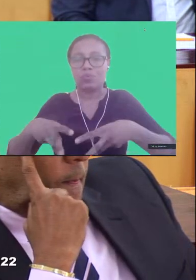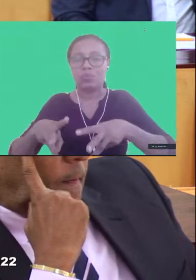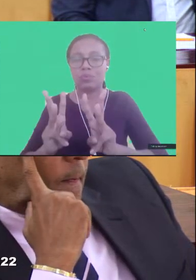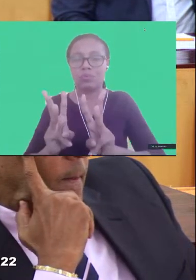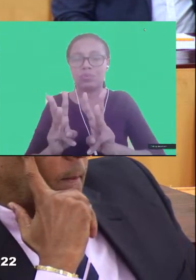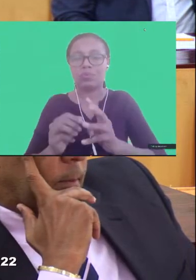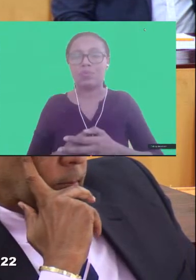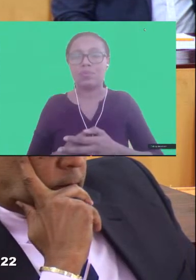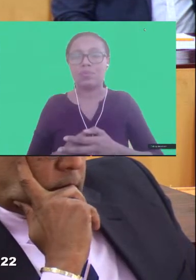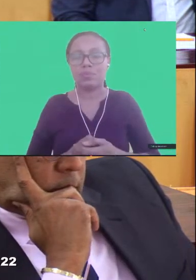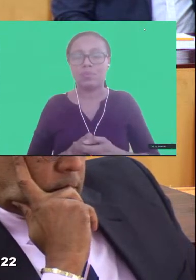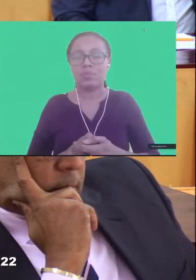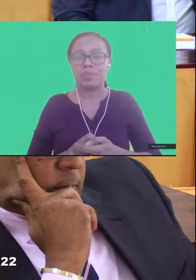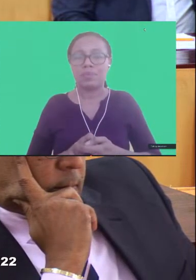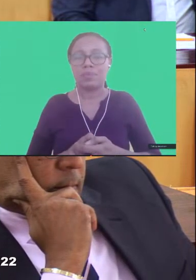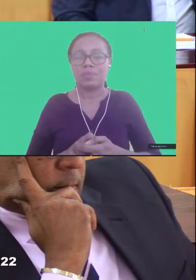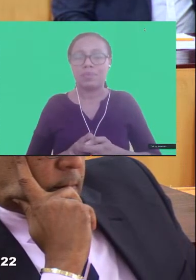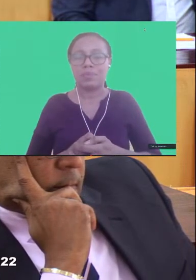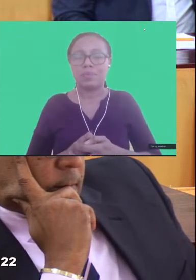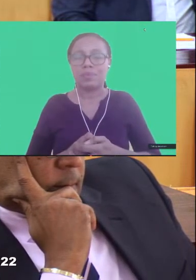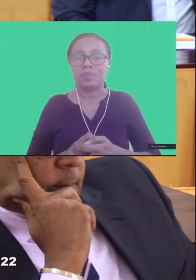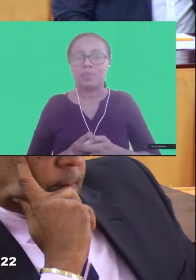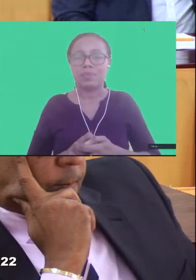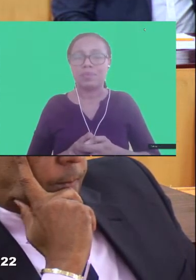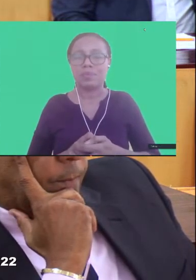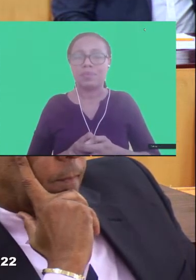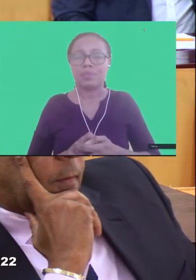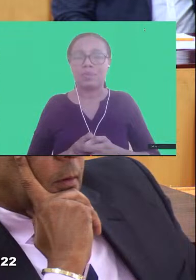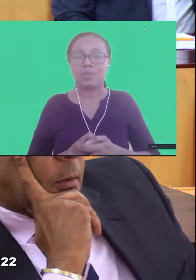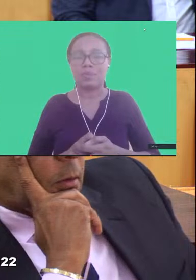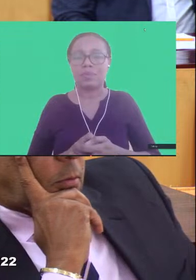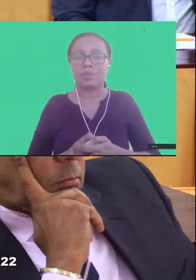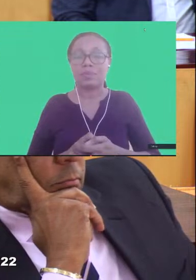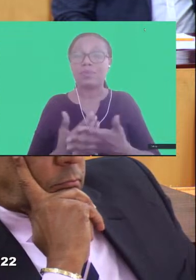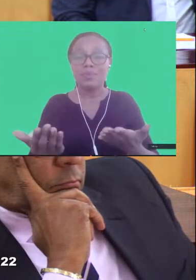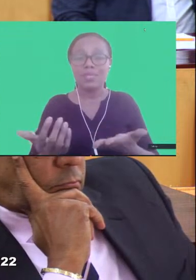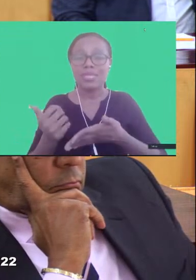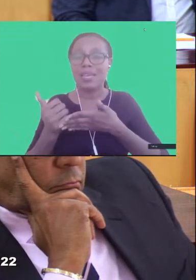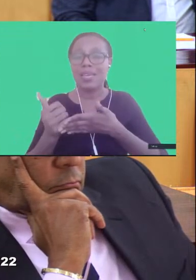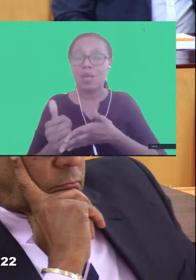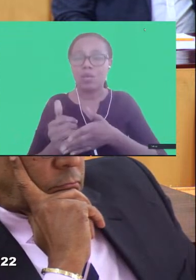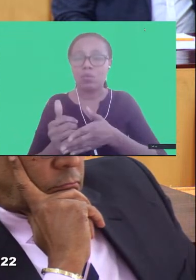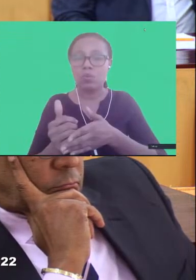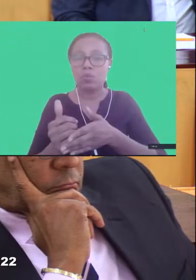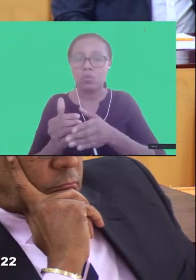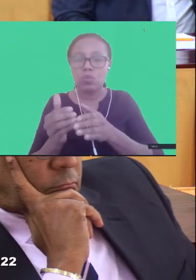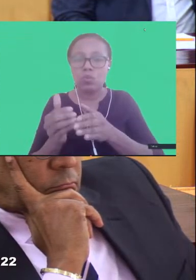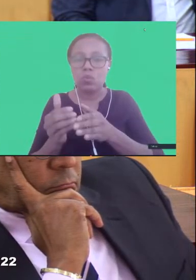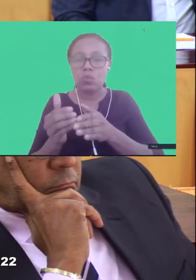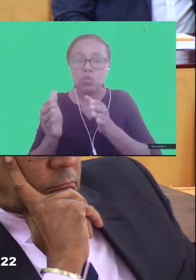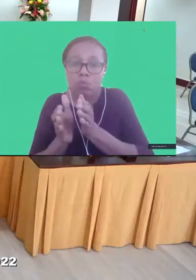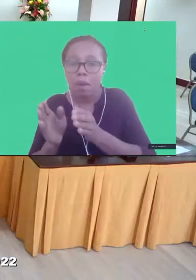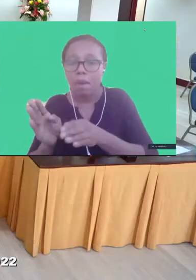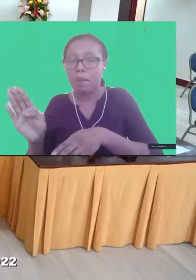the small business sector, as well as retrofitting a number of government buildings with renewable energy,